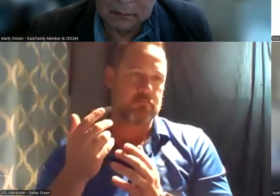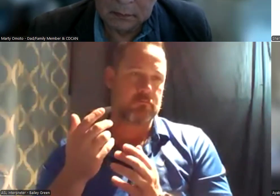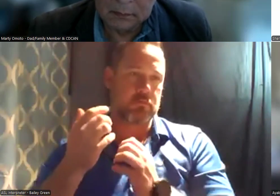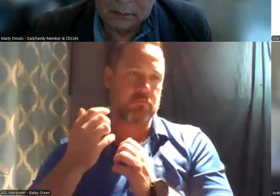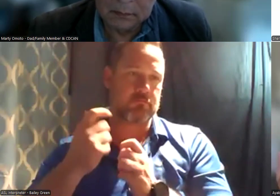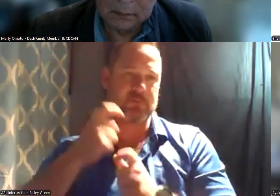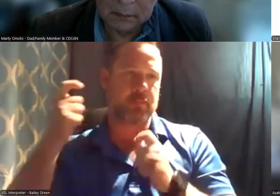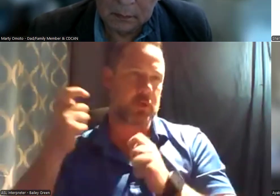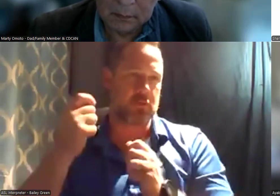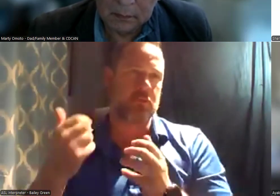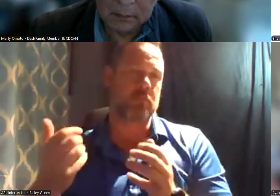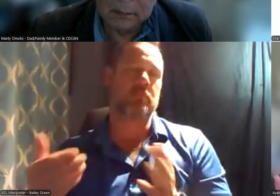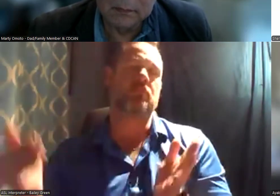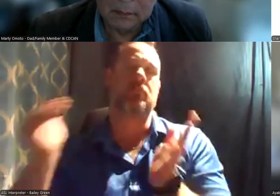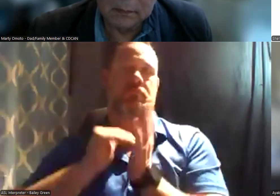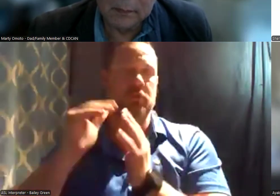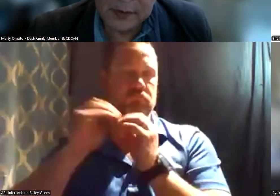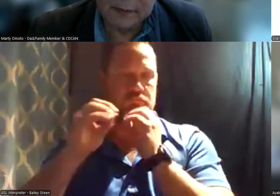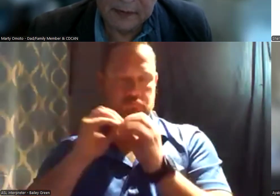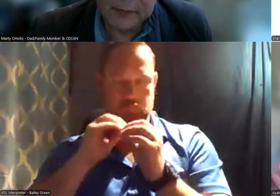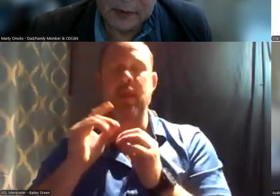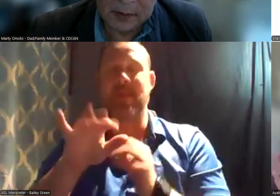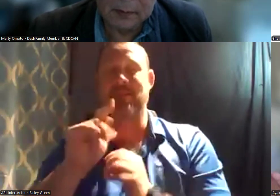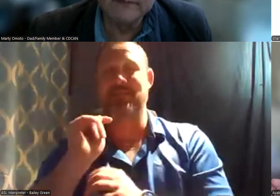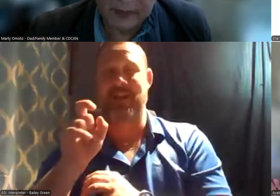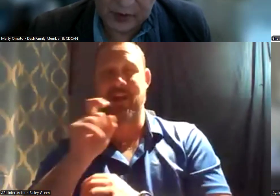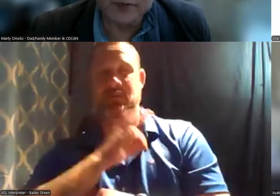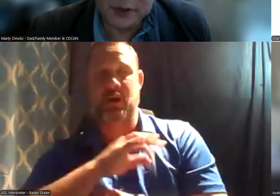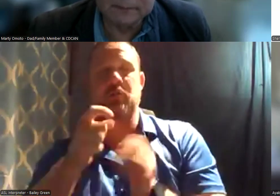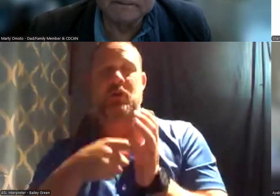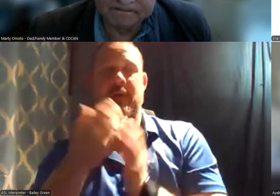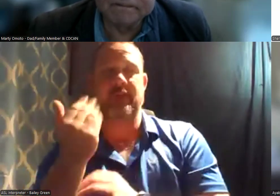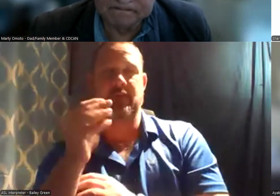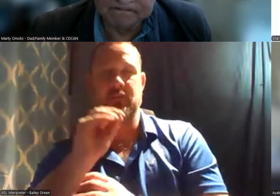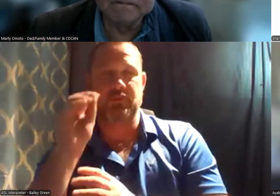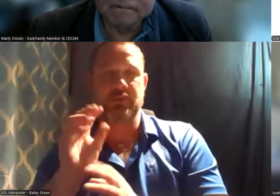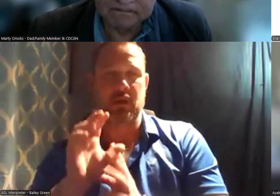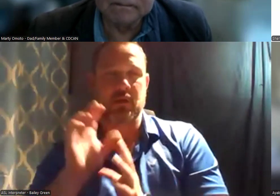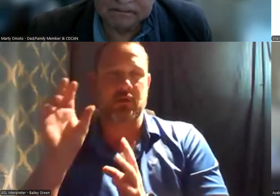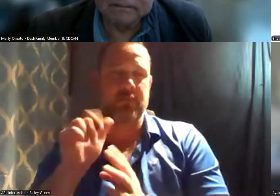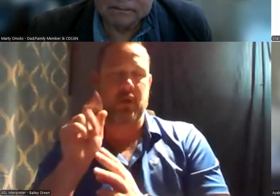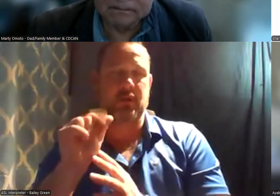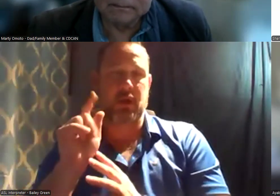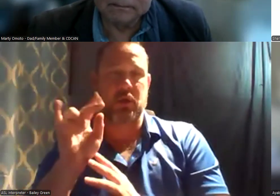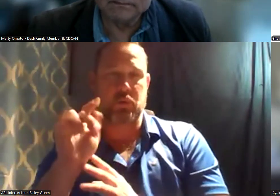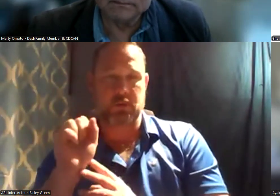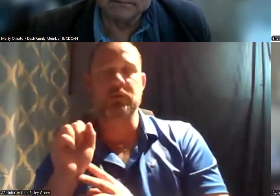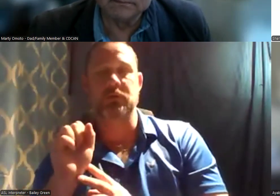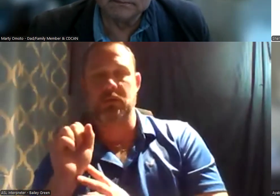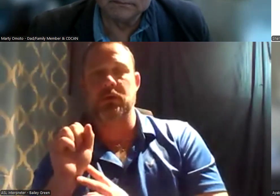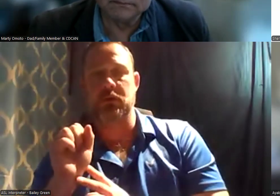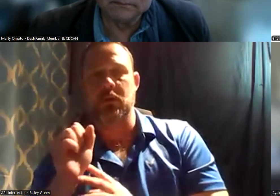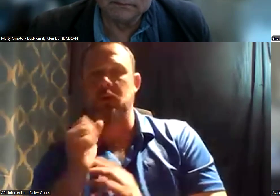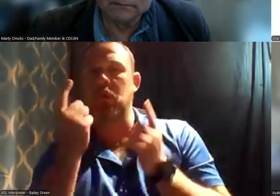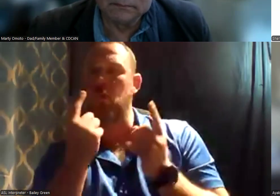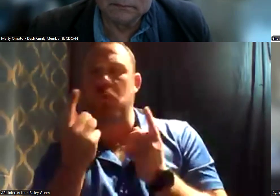And then tax credits, I understand, require a 15% set aside of ADA units. I was wondering what you thought